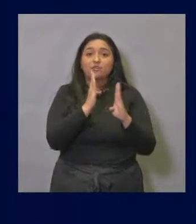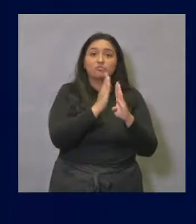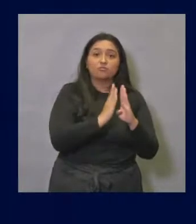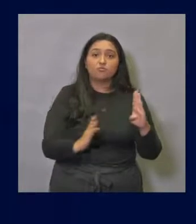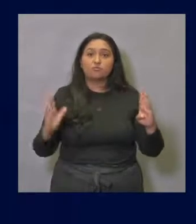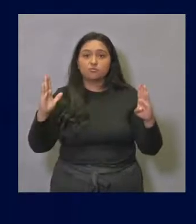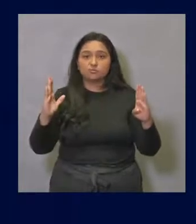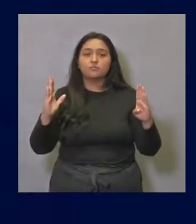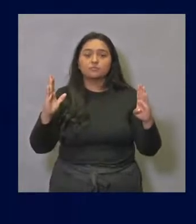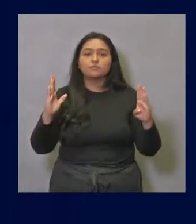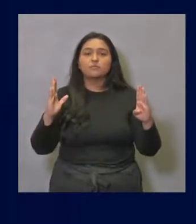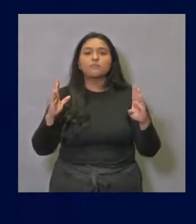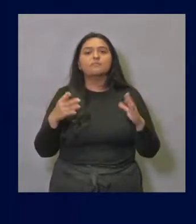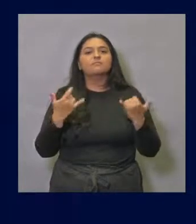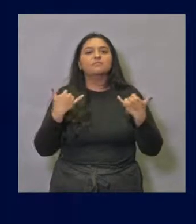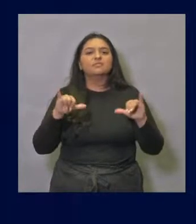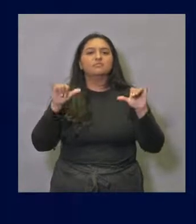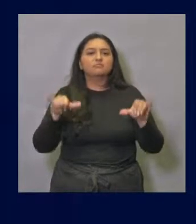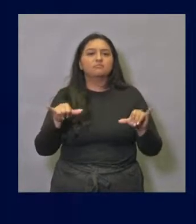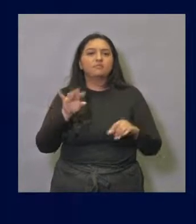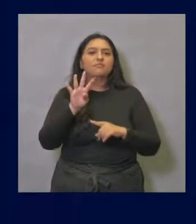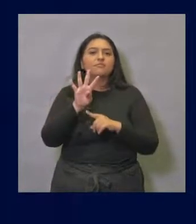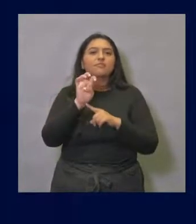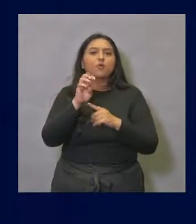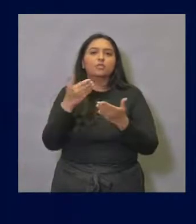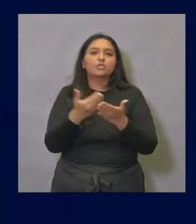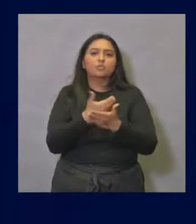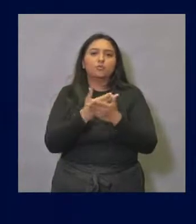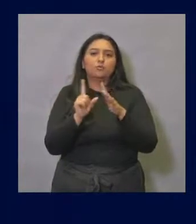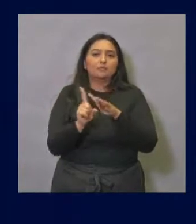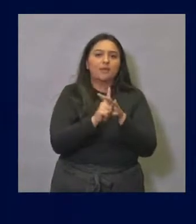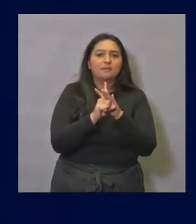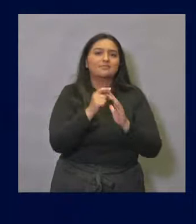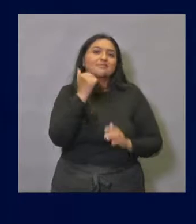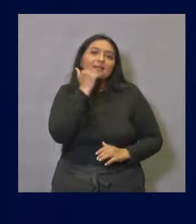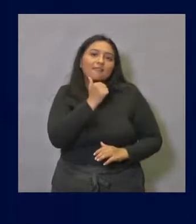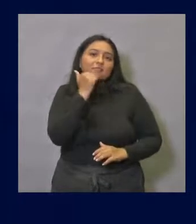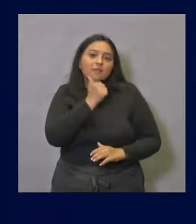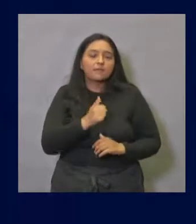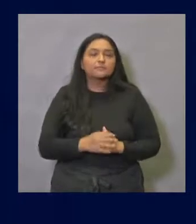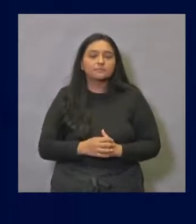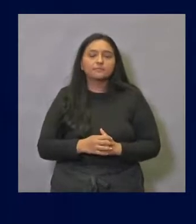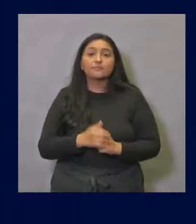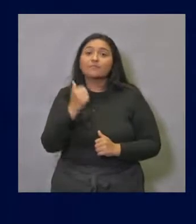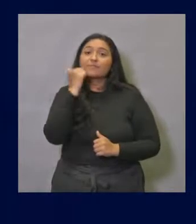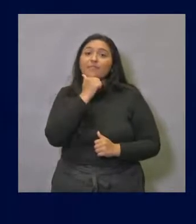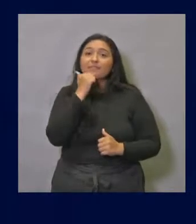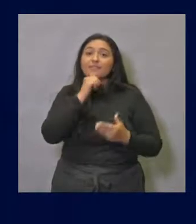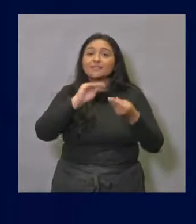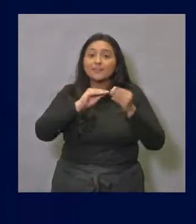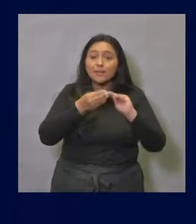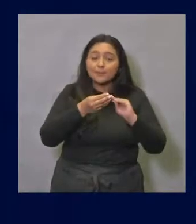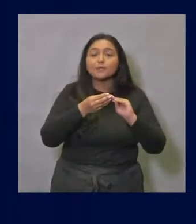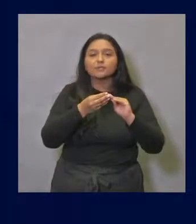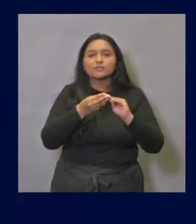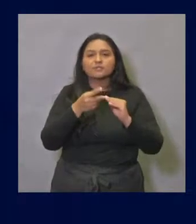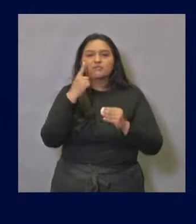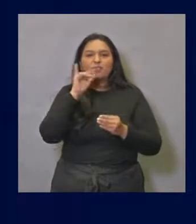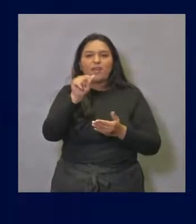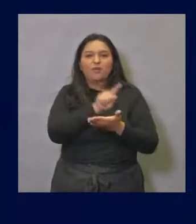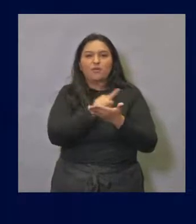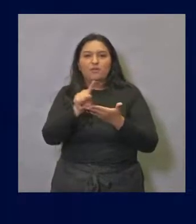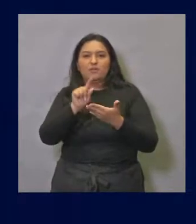date remains at about 400 new cases per day. Our daily case numbers for the week ending April 4th are